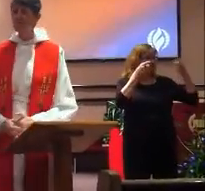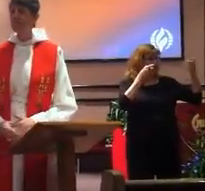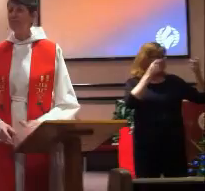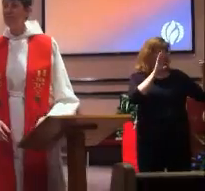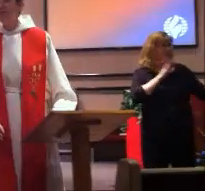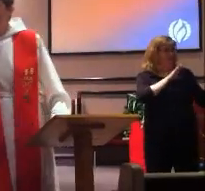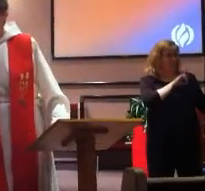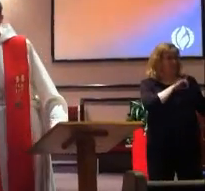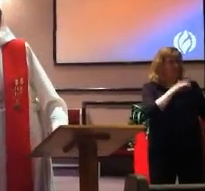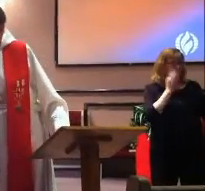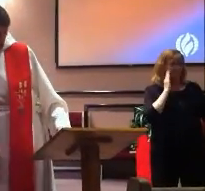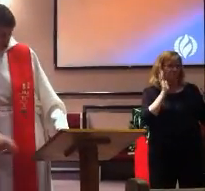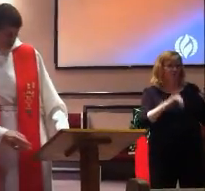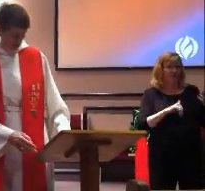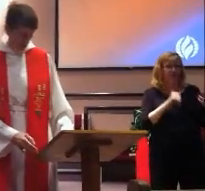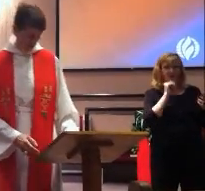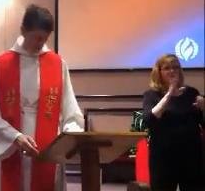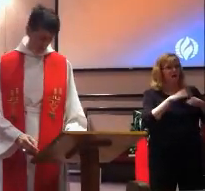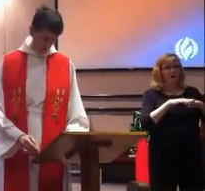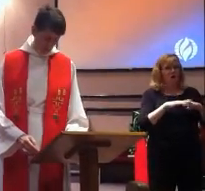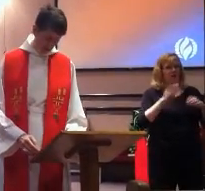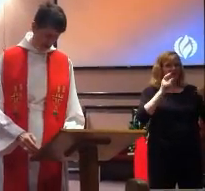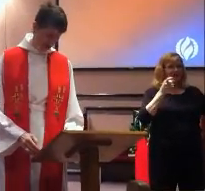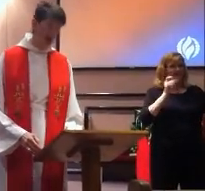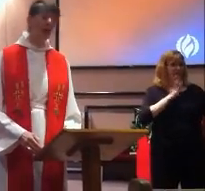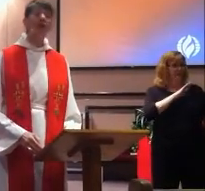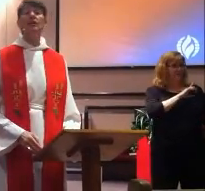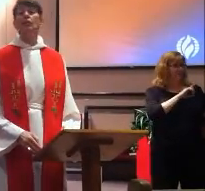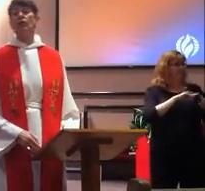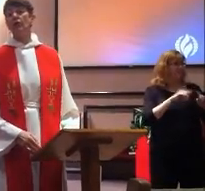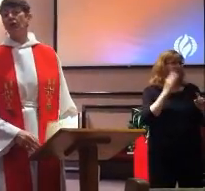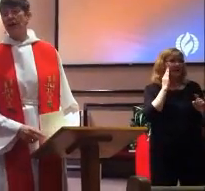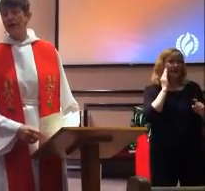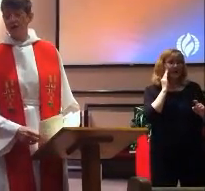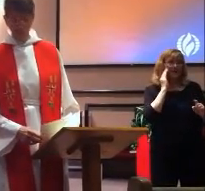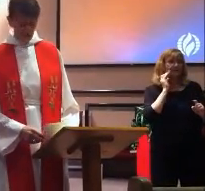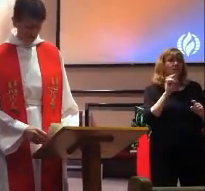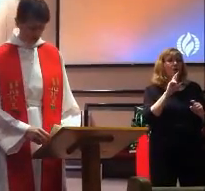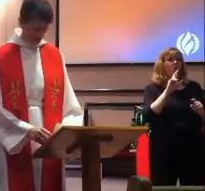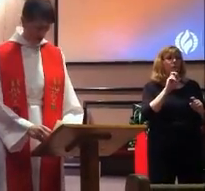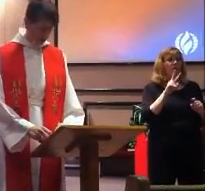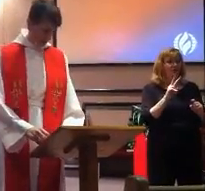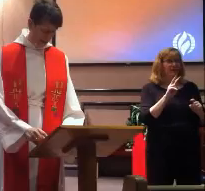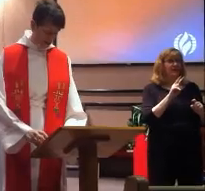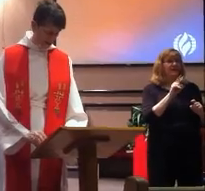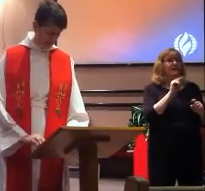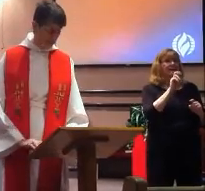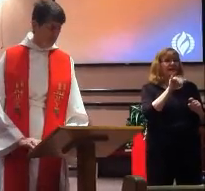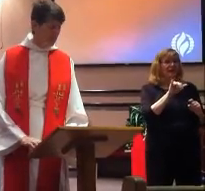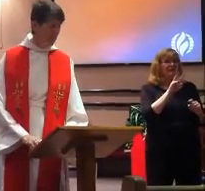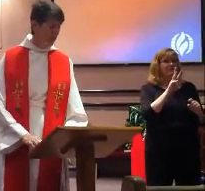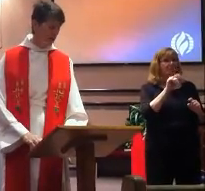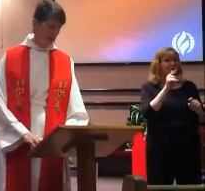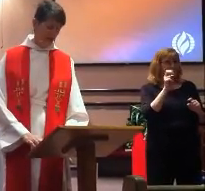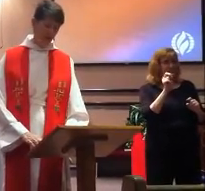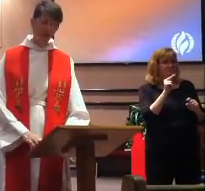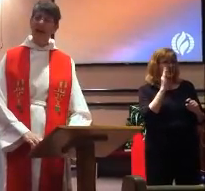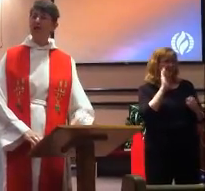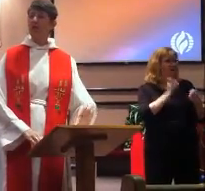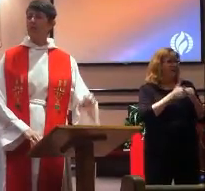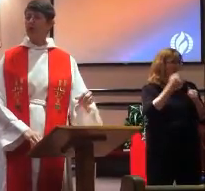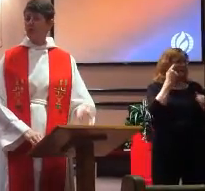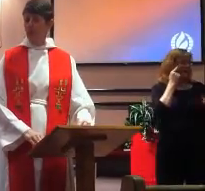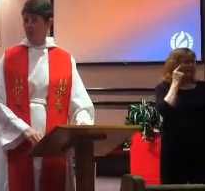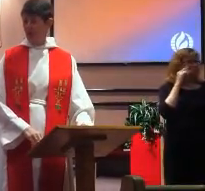well announced. I'm no longer on the governing board, but I know how Reverend Elder Nancy Wilson thinks. She's